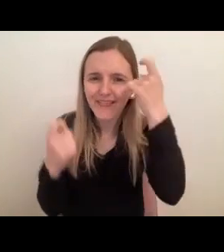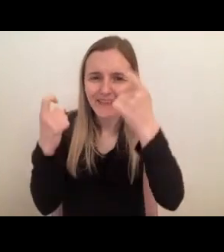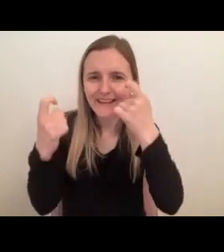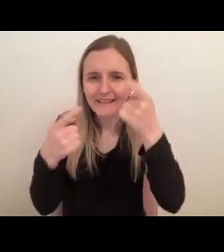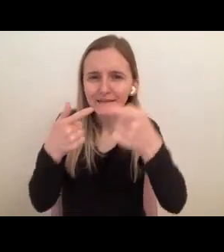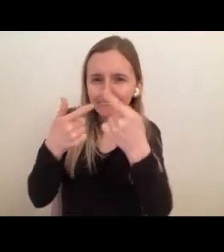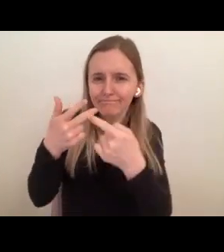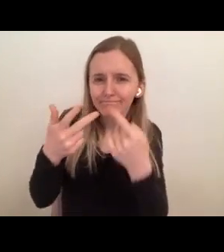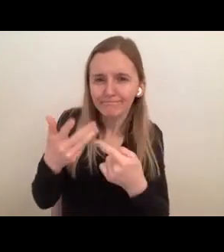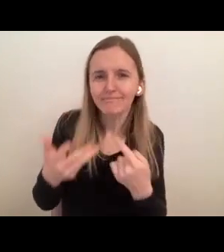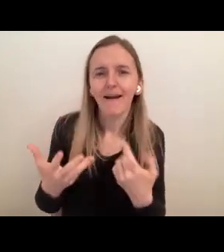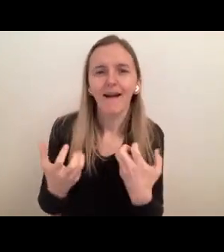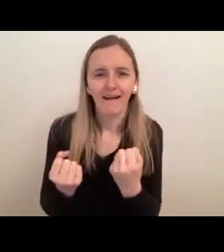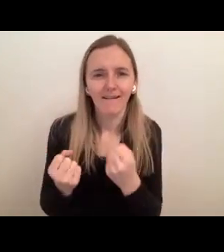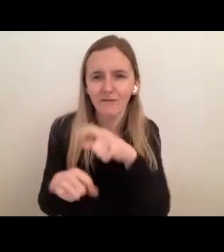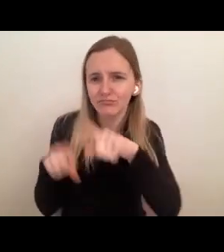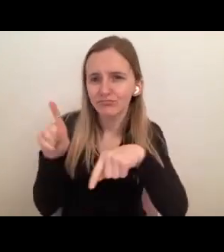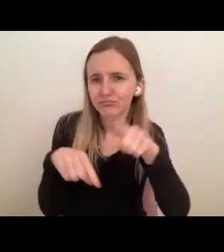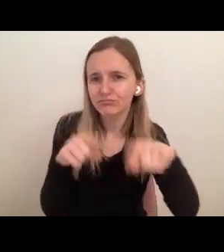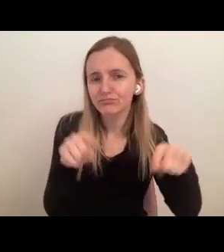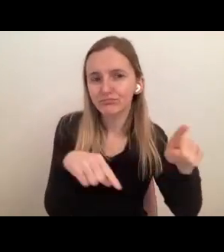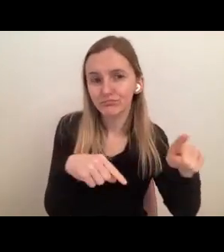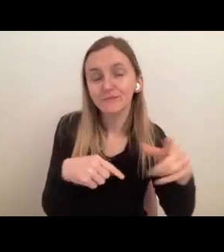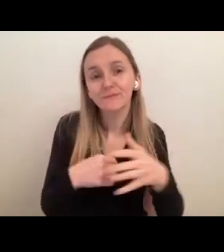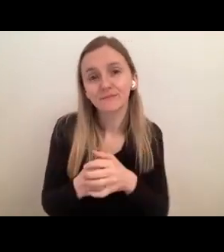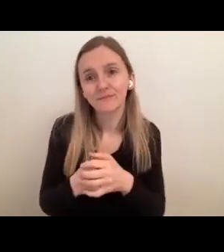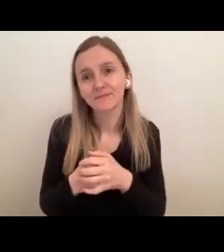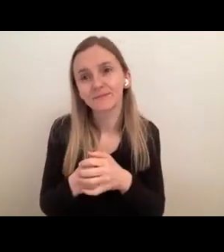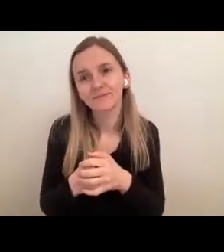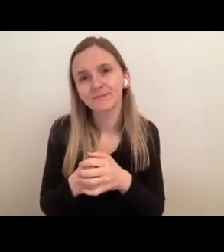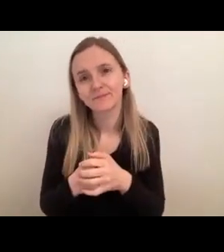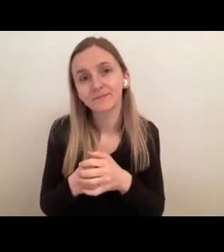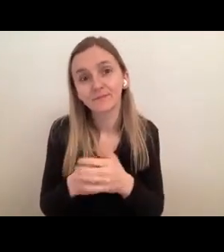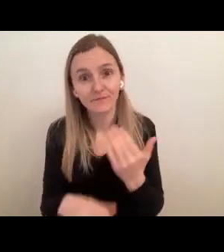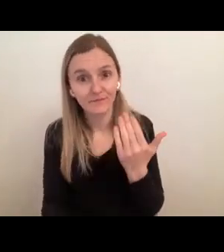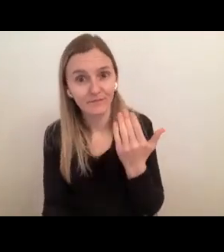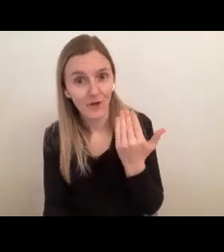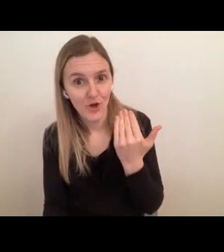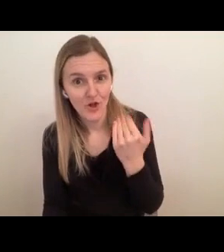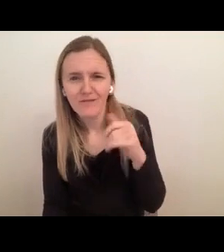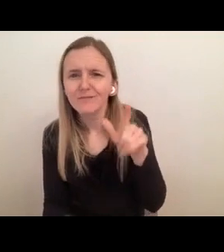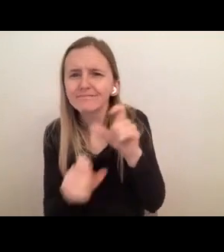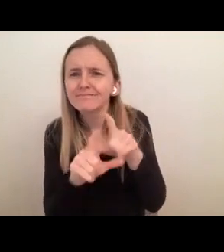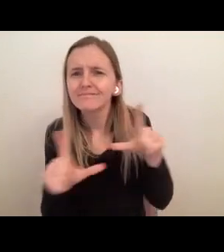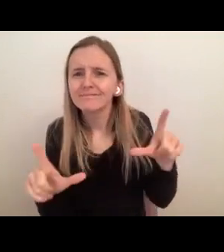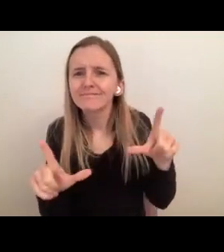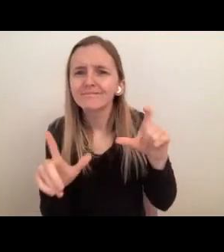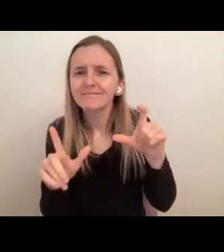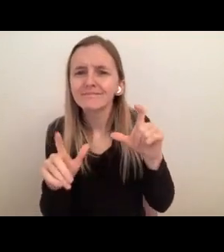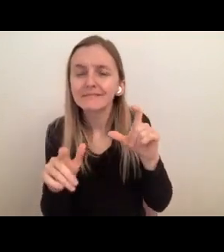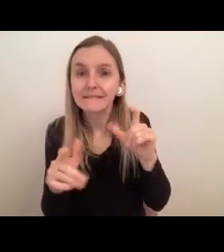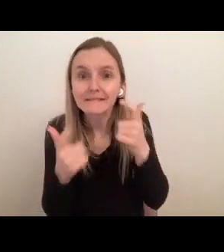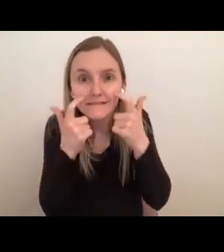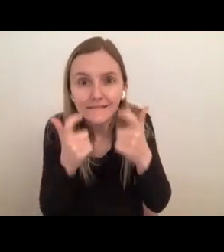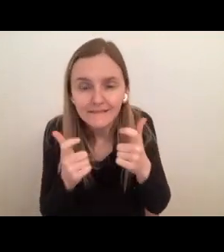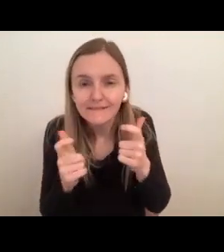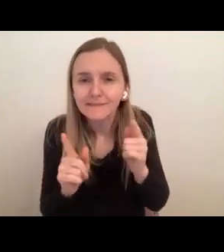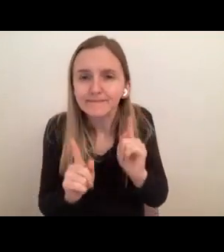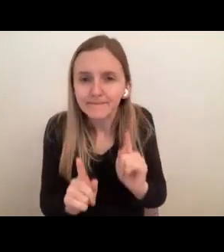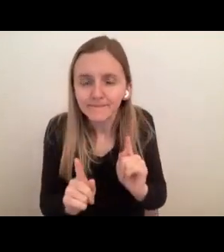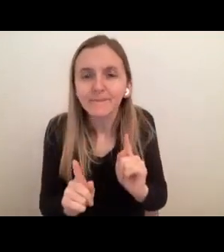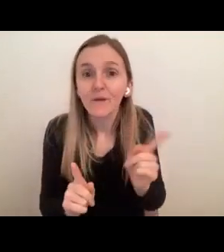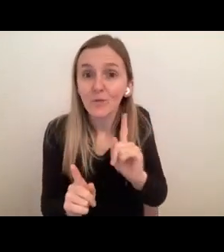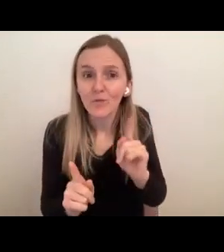that, as I said on the caveat page, definitely we have